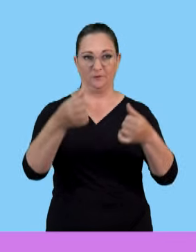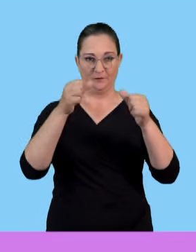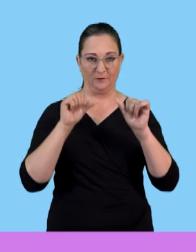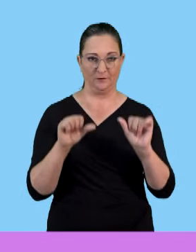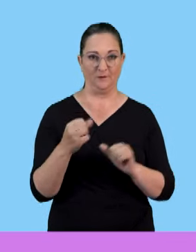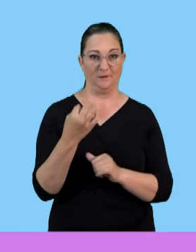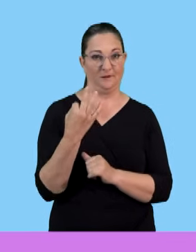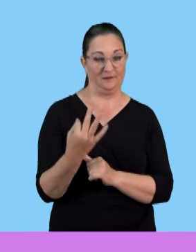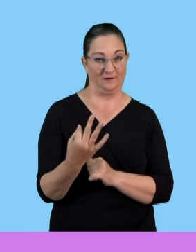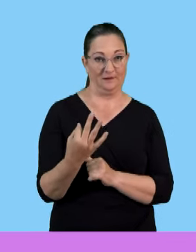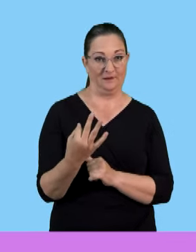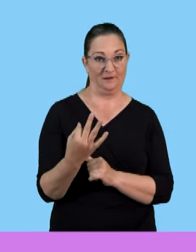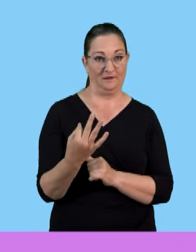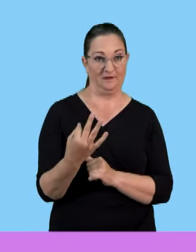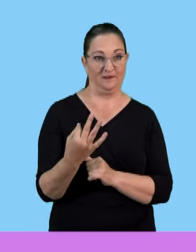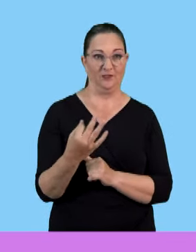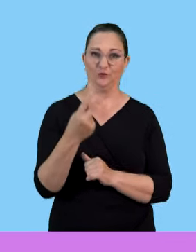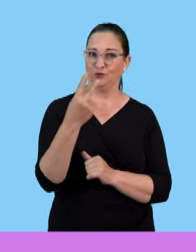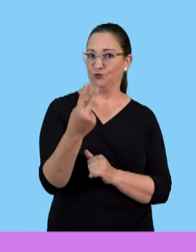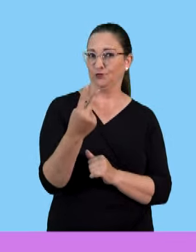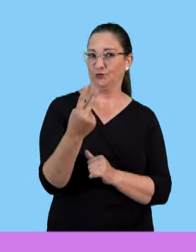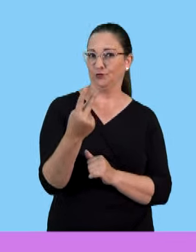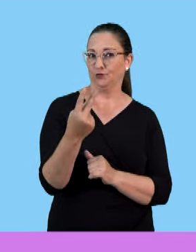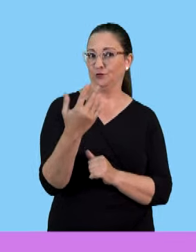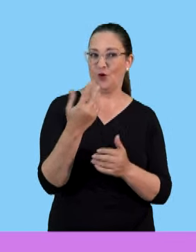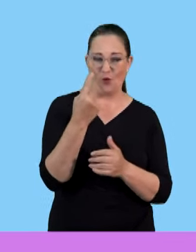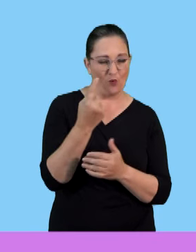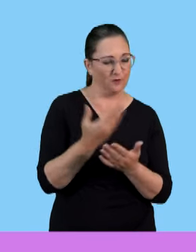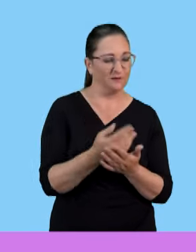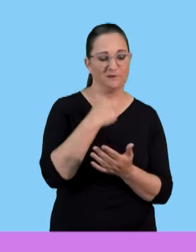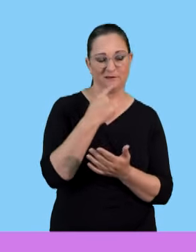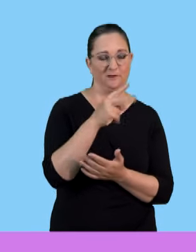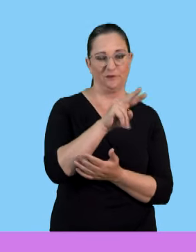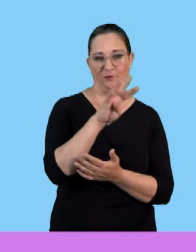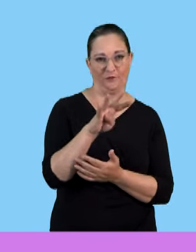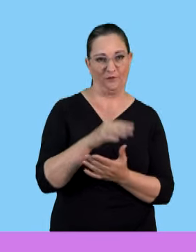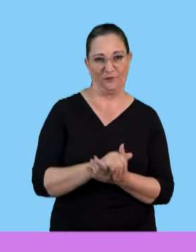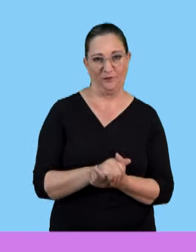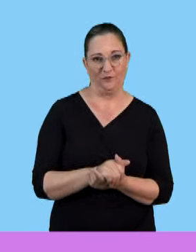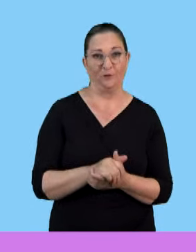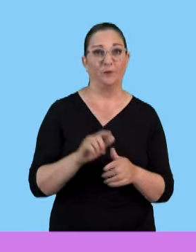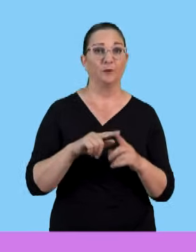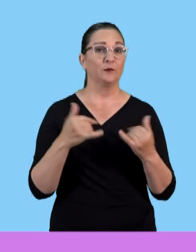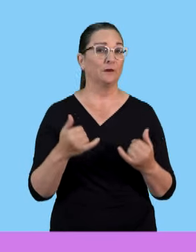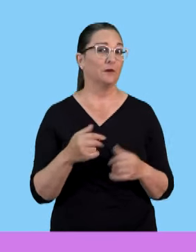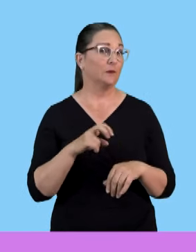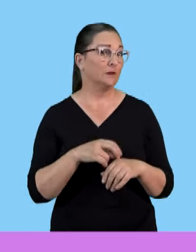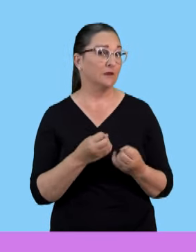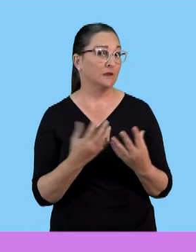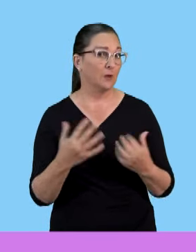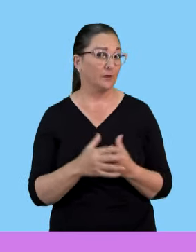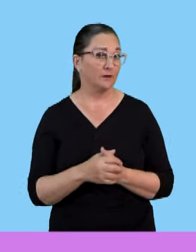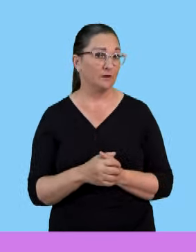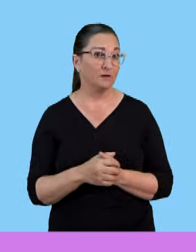block number 3, because in block number 2, we can only take 24. But we still need how